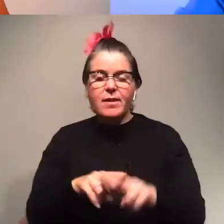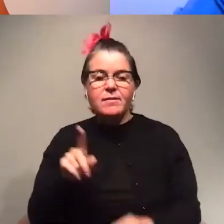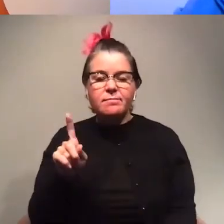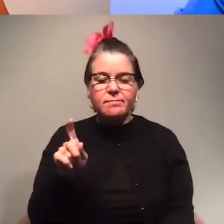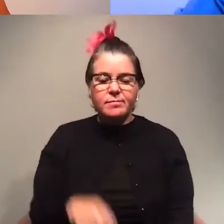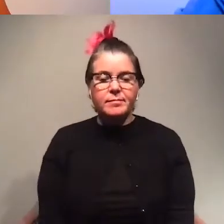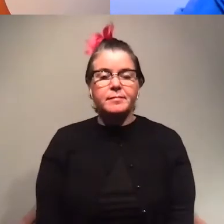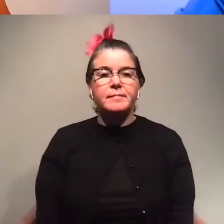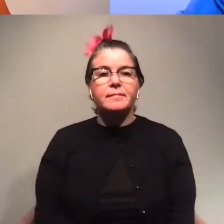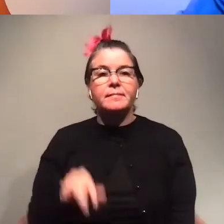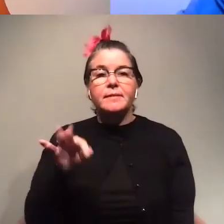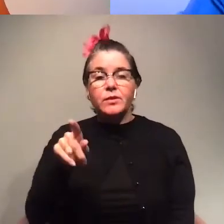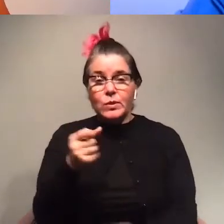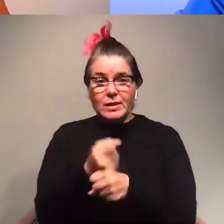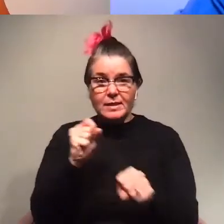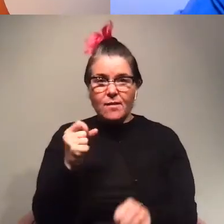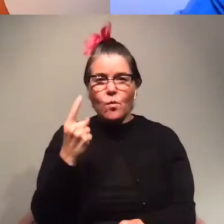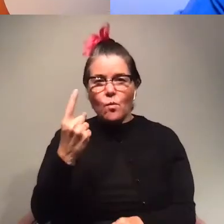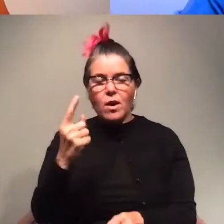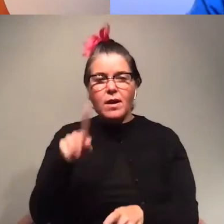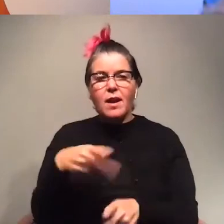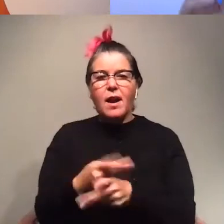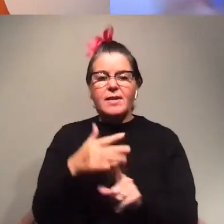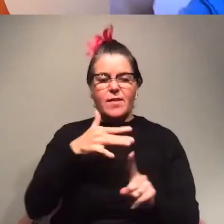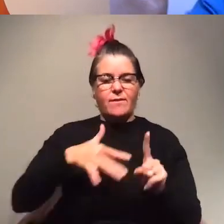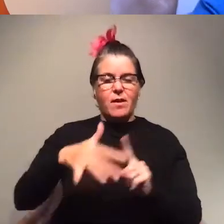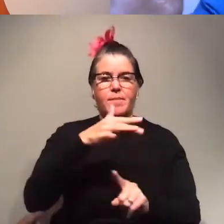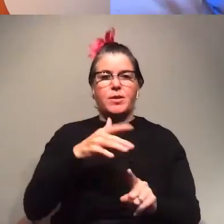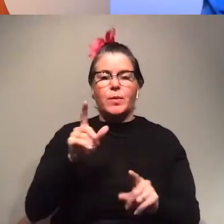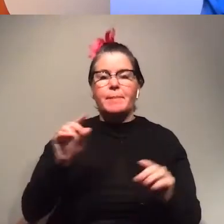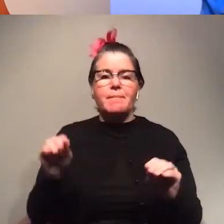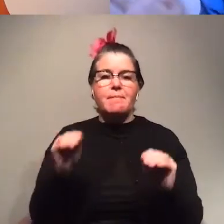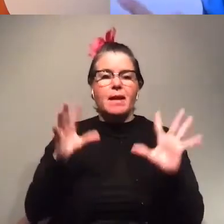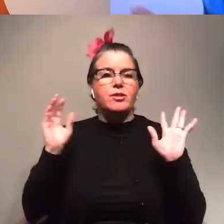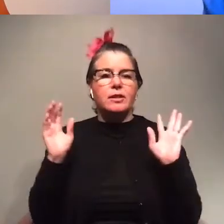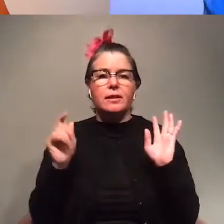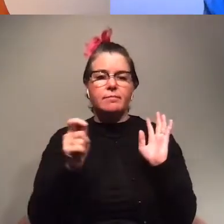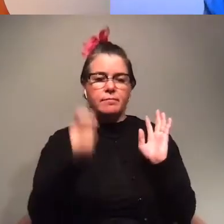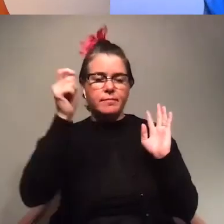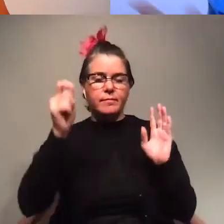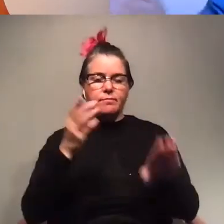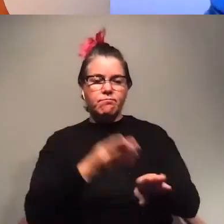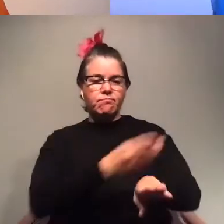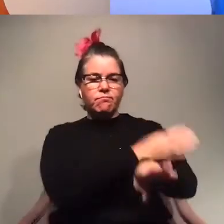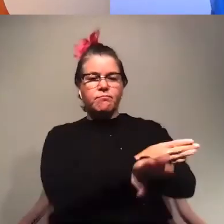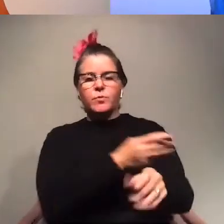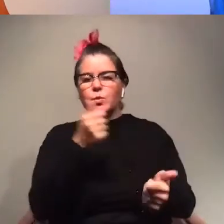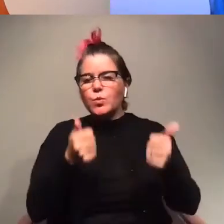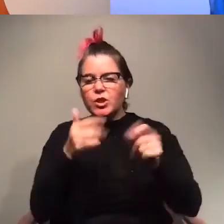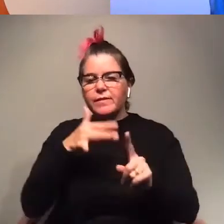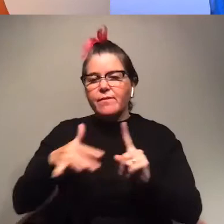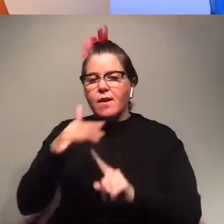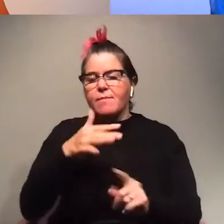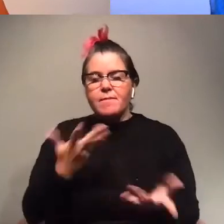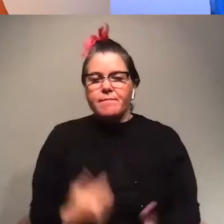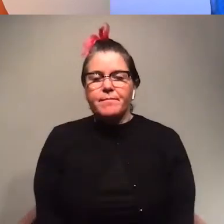could save like one type of environment, like if you could like magically make it like restored or something, what type of environment do you think you